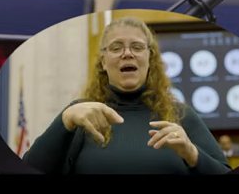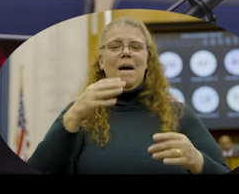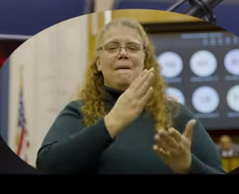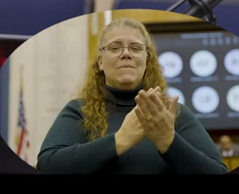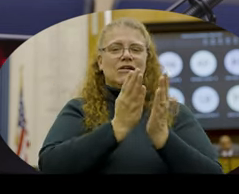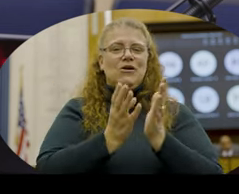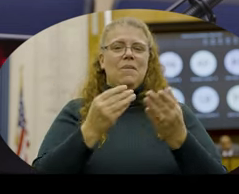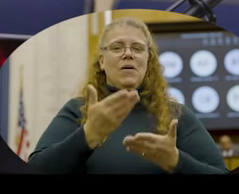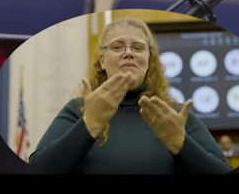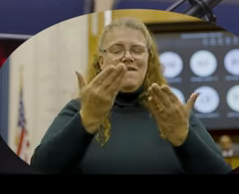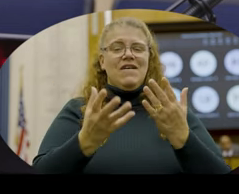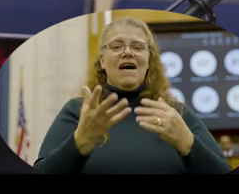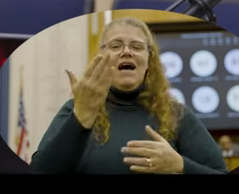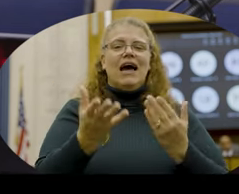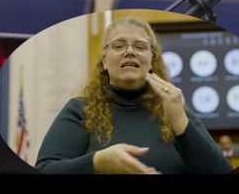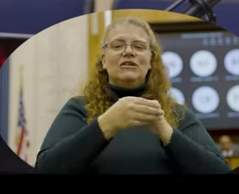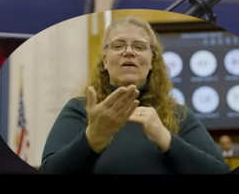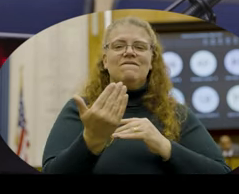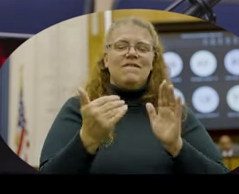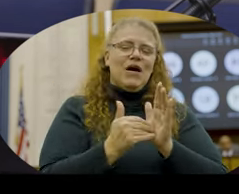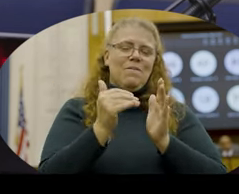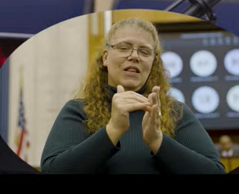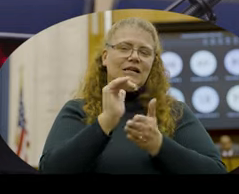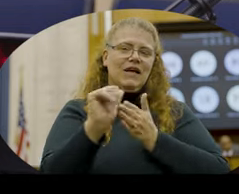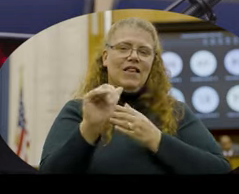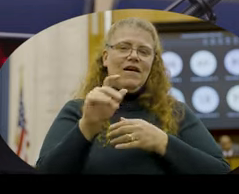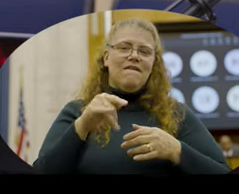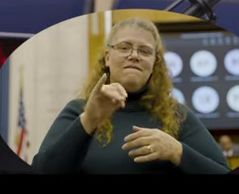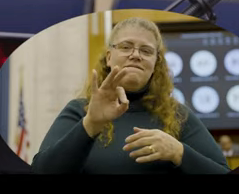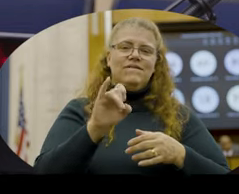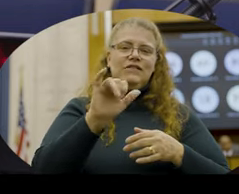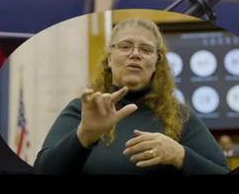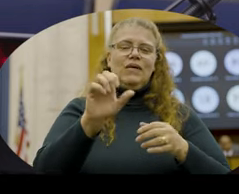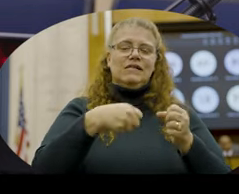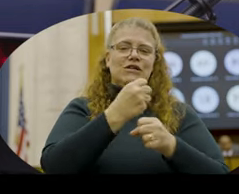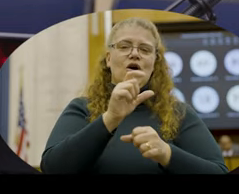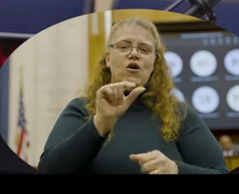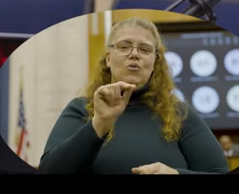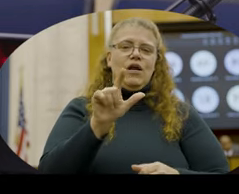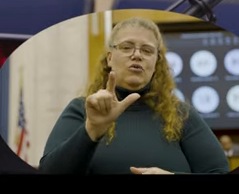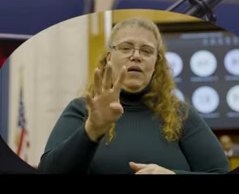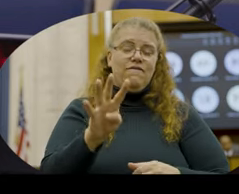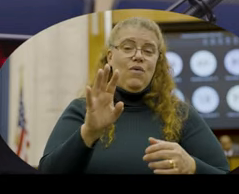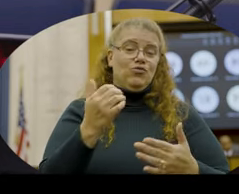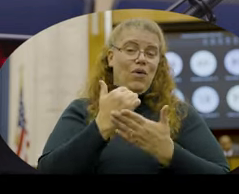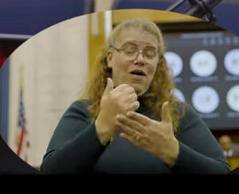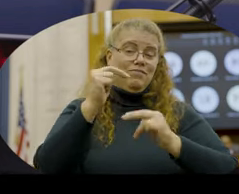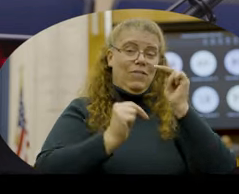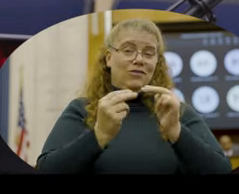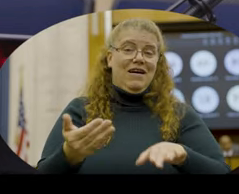efforts ASAP. We also know that in addition to robust academic plans, we also know that our kids